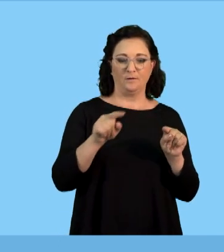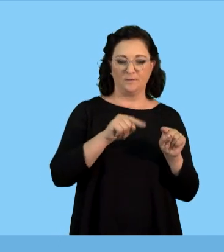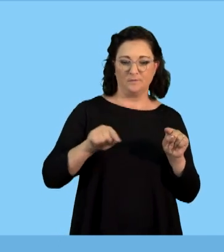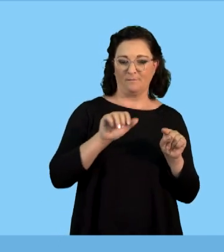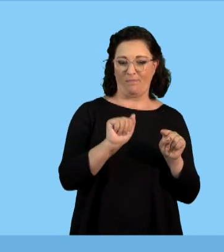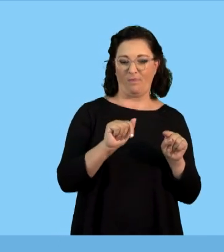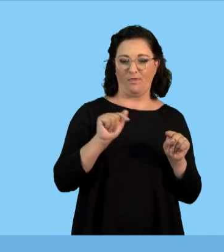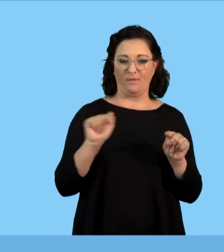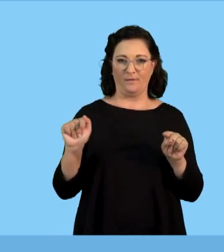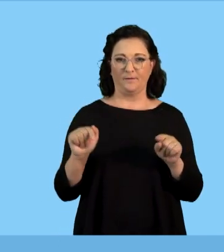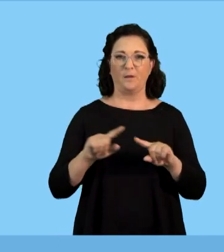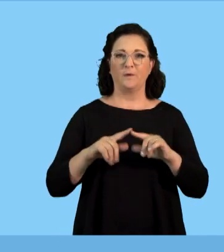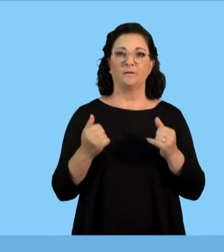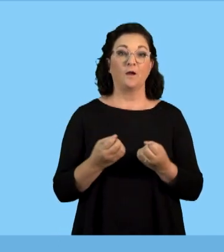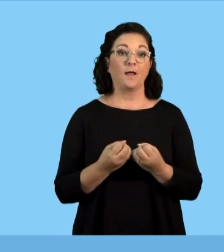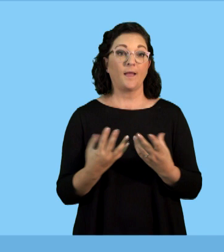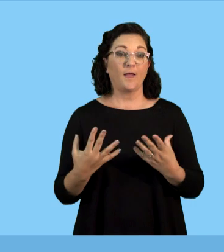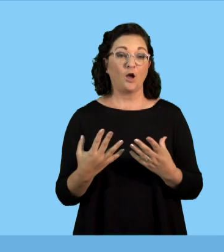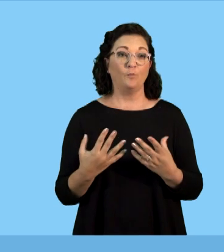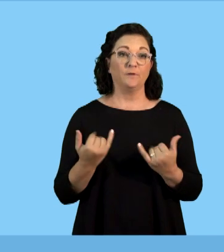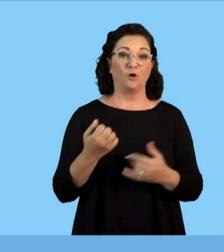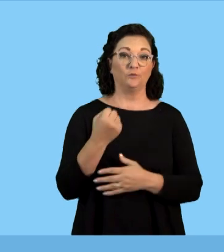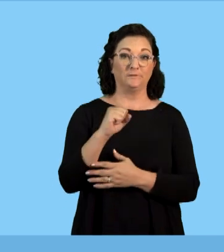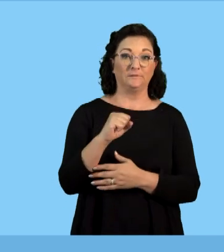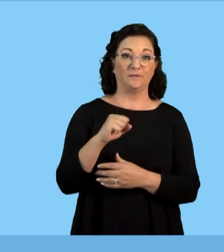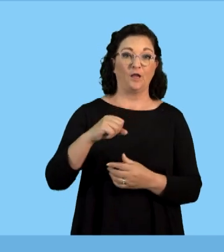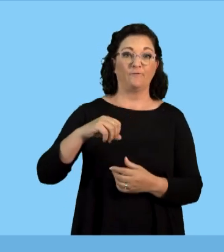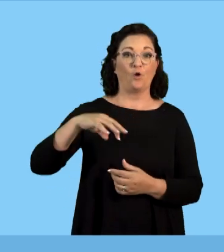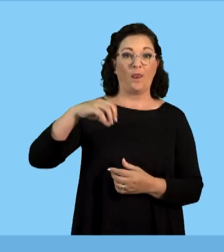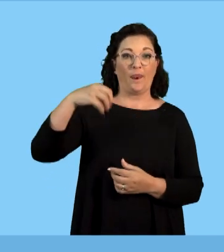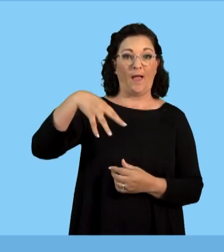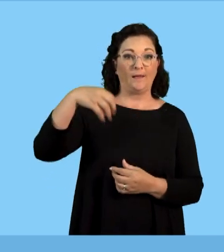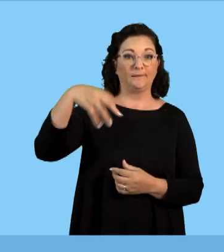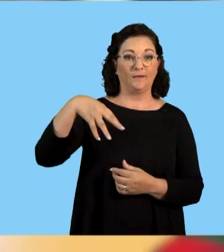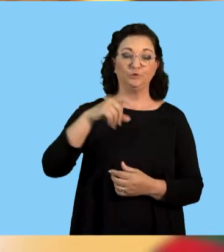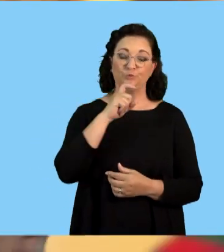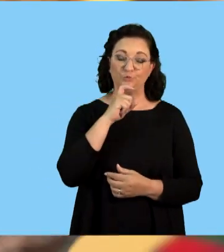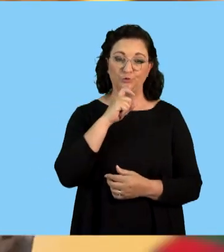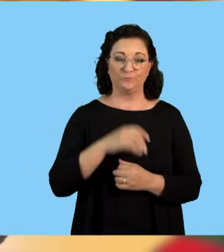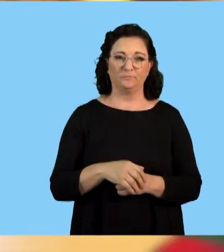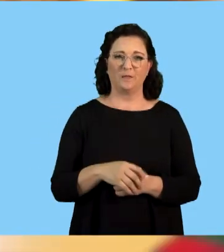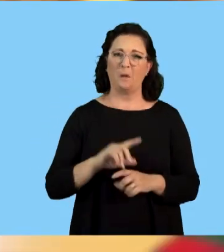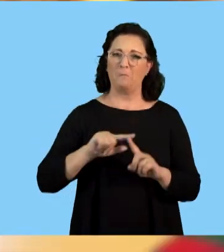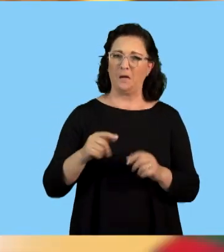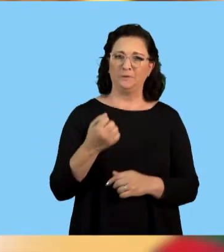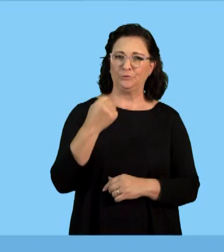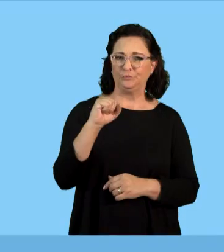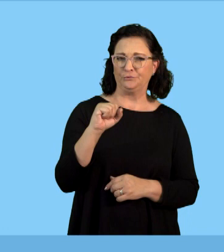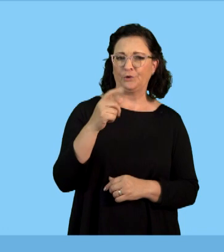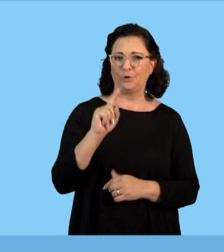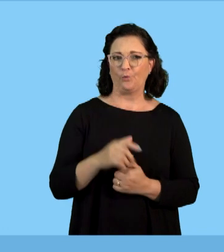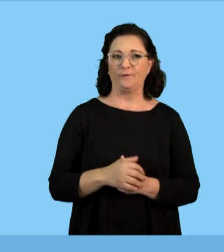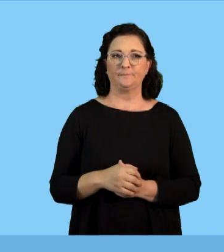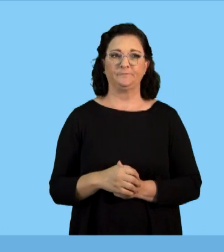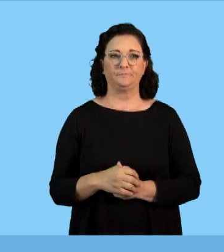parallel circuit, you also find resistors. And remember, we're going to be using our light bulbs as our resistors. Now, what are resistors? So